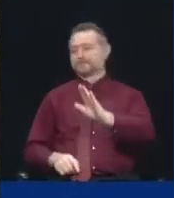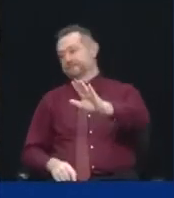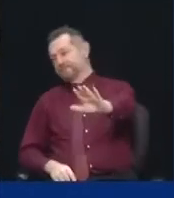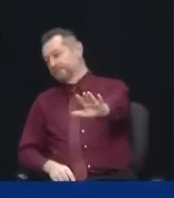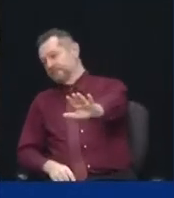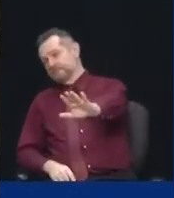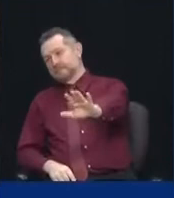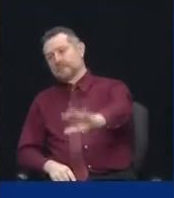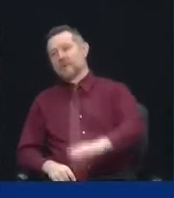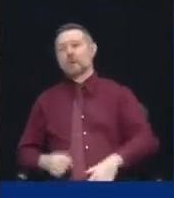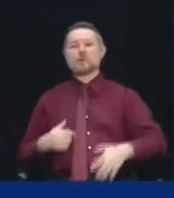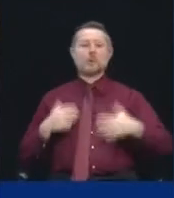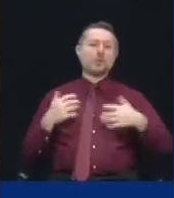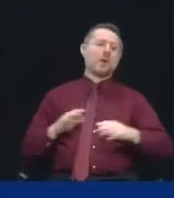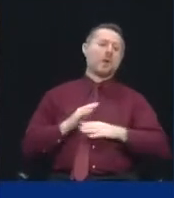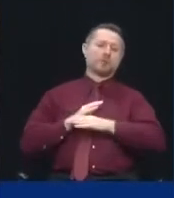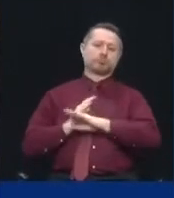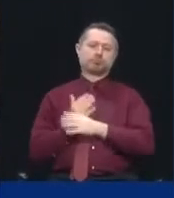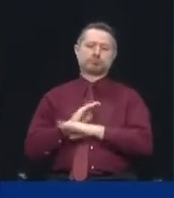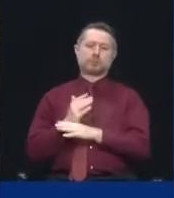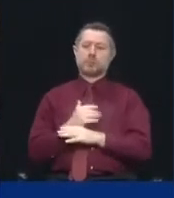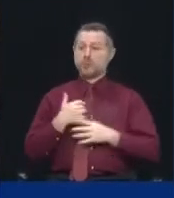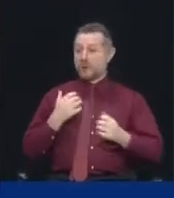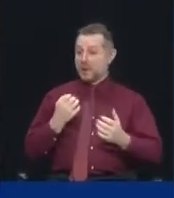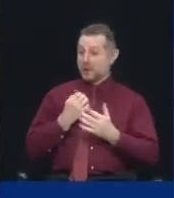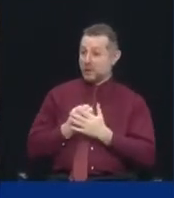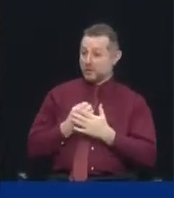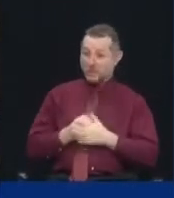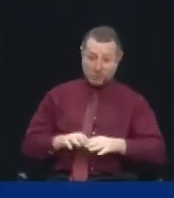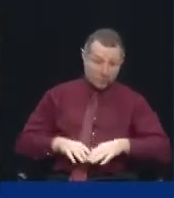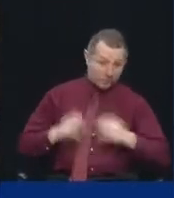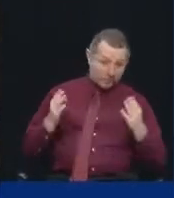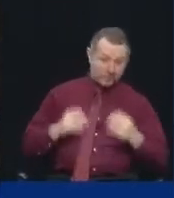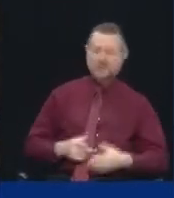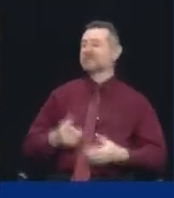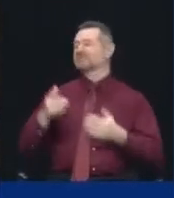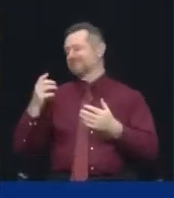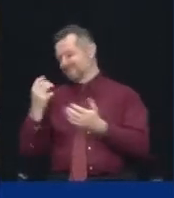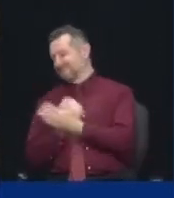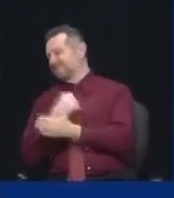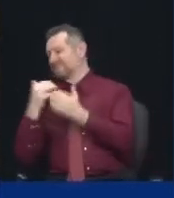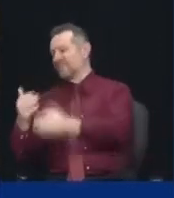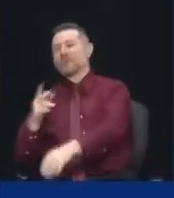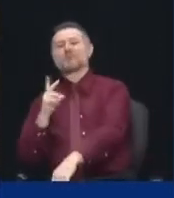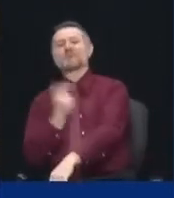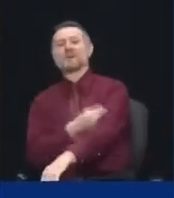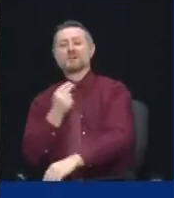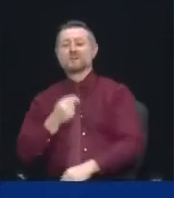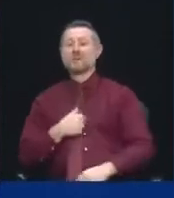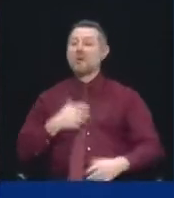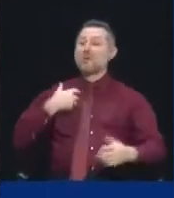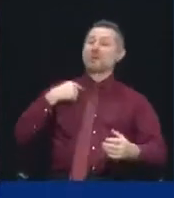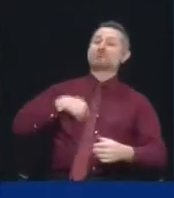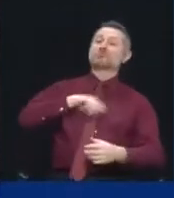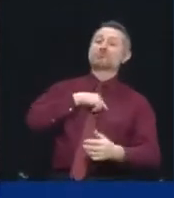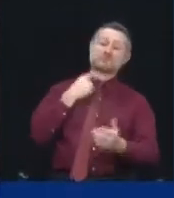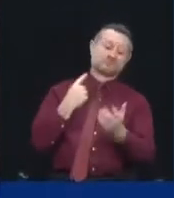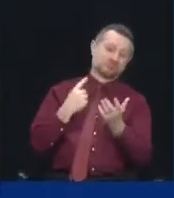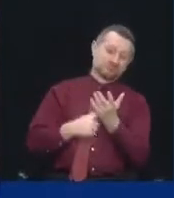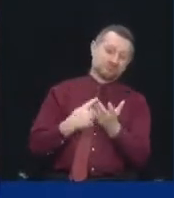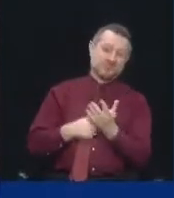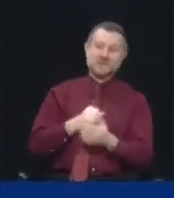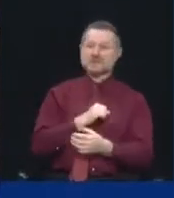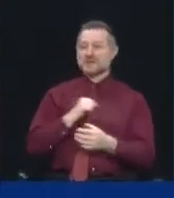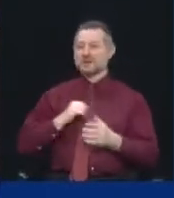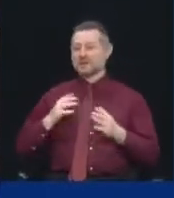blocking us from fully opening our economy. I was talking with Assemblyman Sage about the catering situation. The governor has been very careful